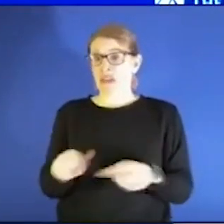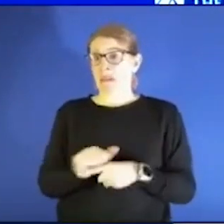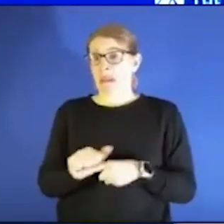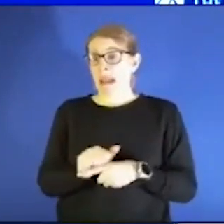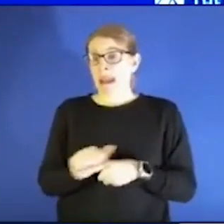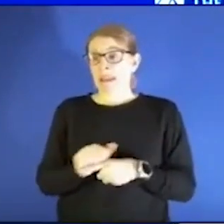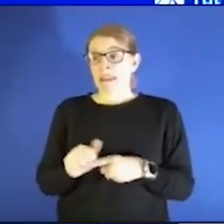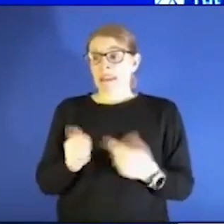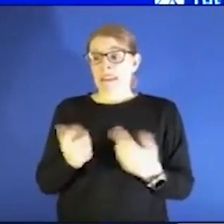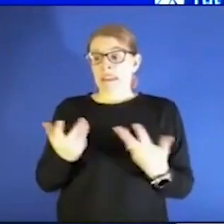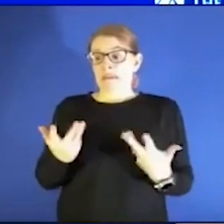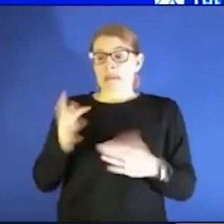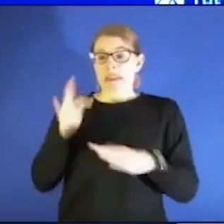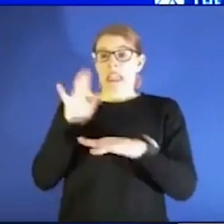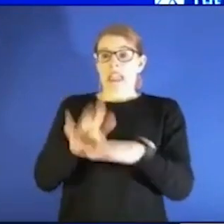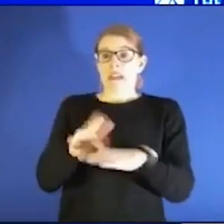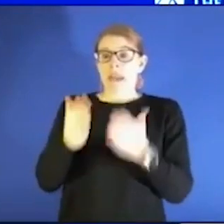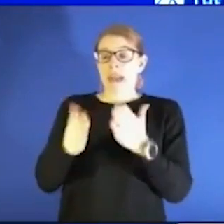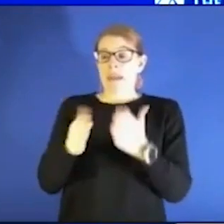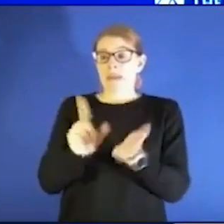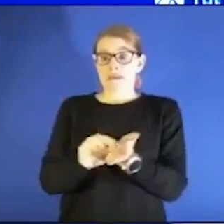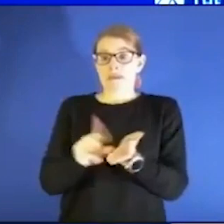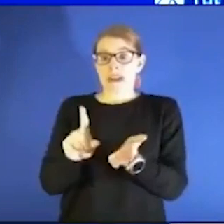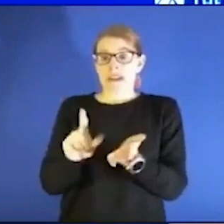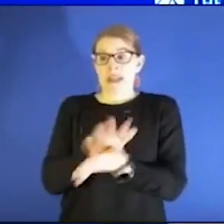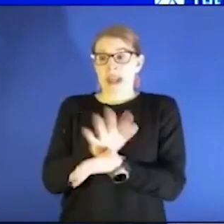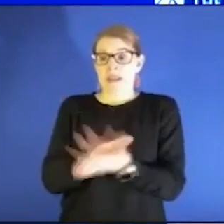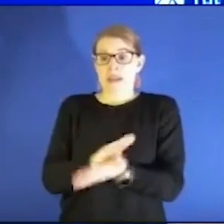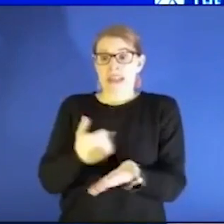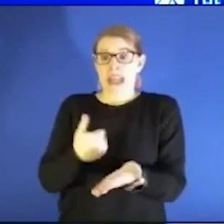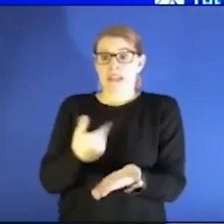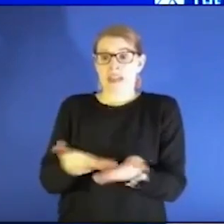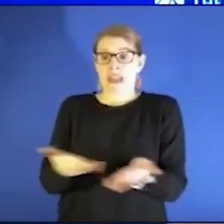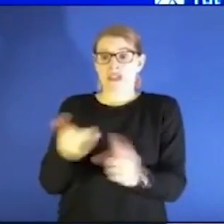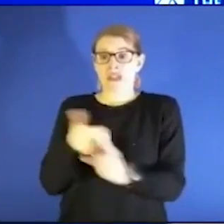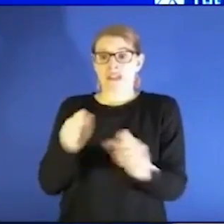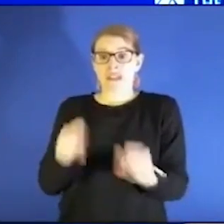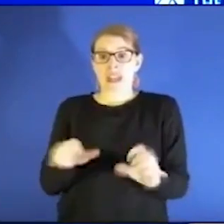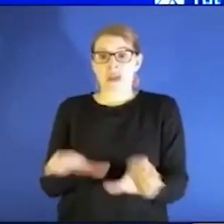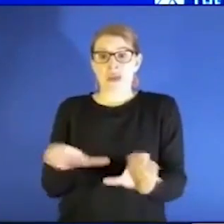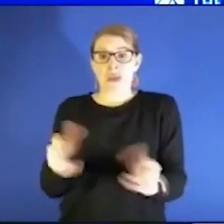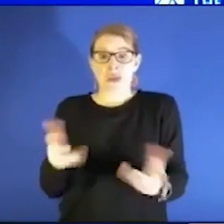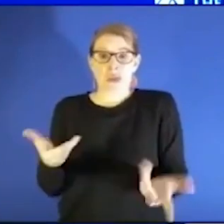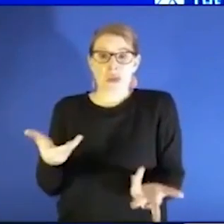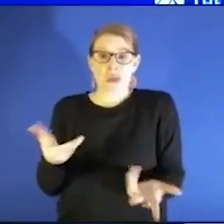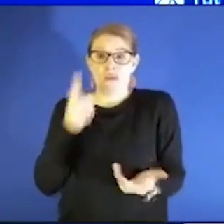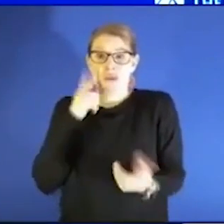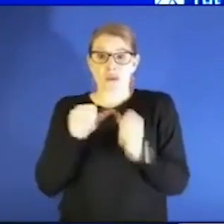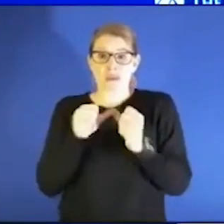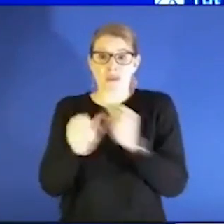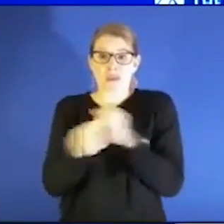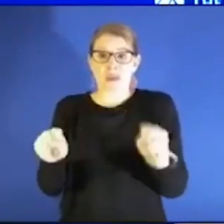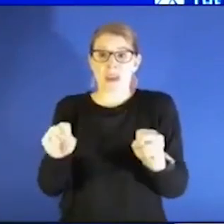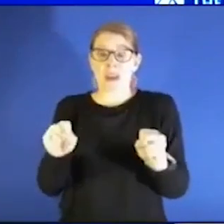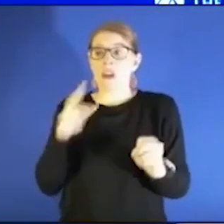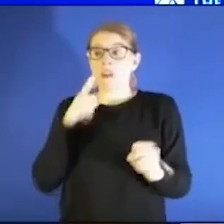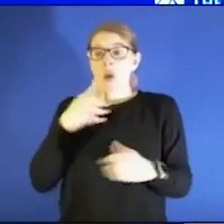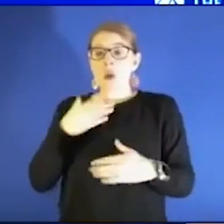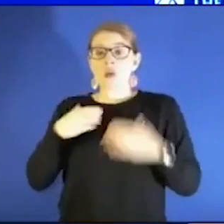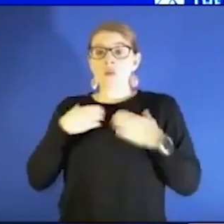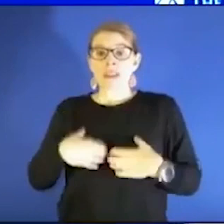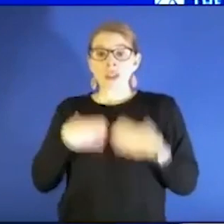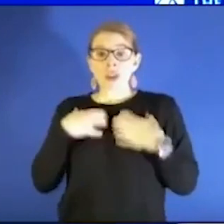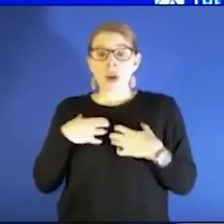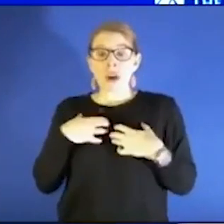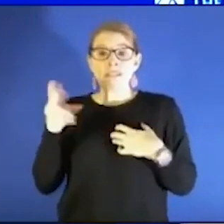there are general printout forms of things you can do. Again, for most people, for respiratory viruses, including SARS-CoV-2,